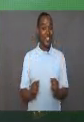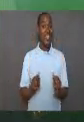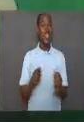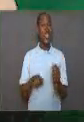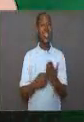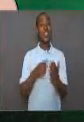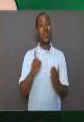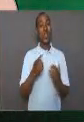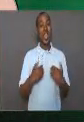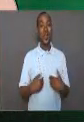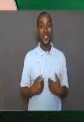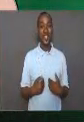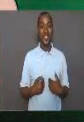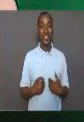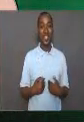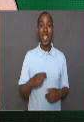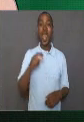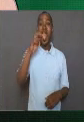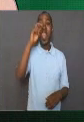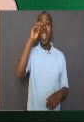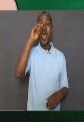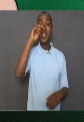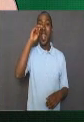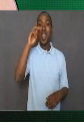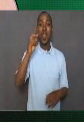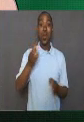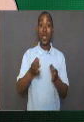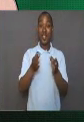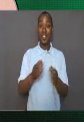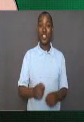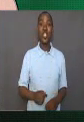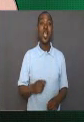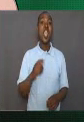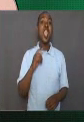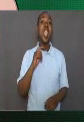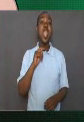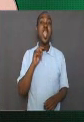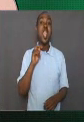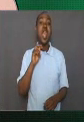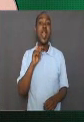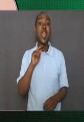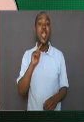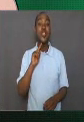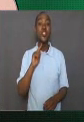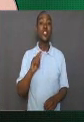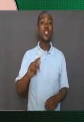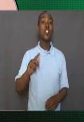this: nasal passages, larynx,